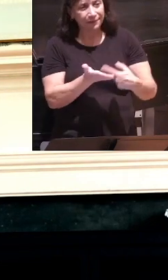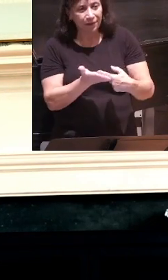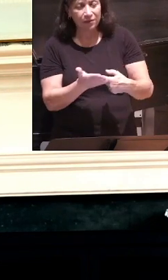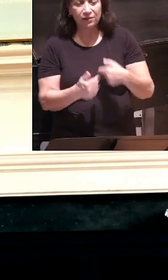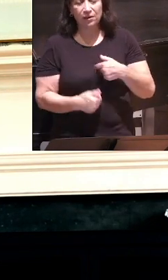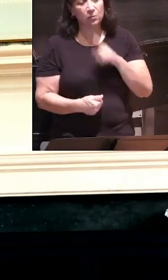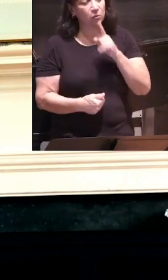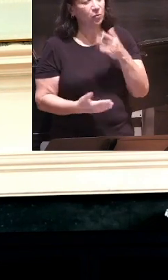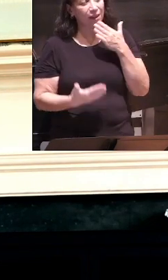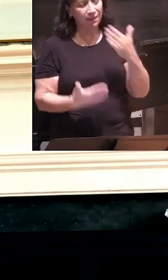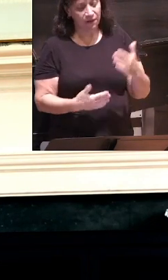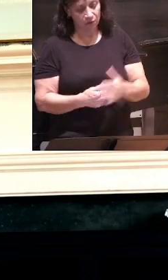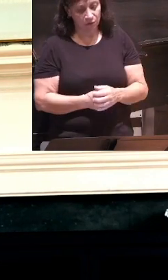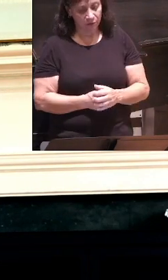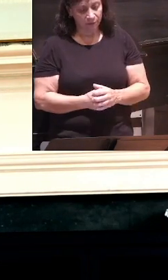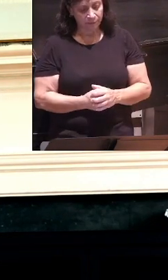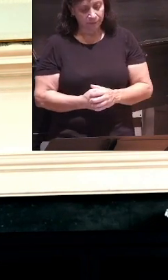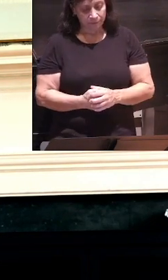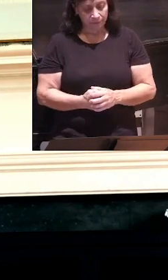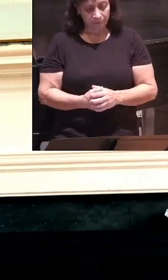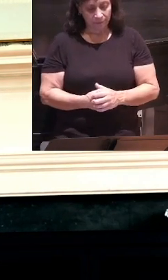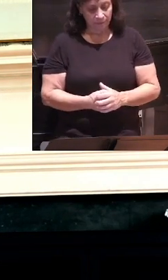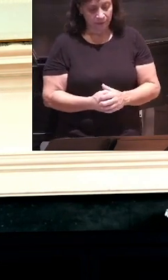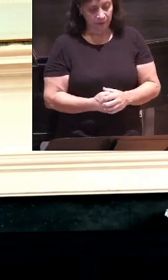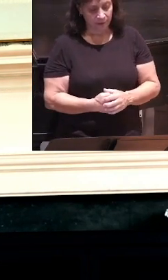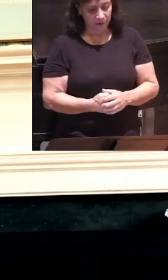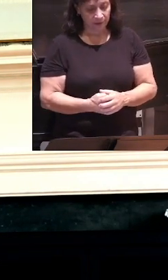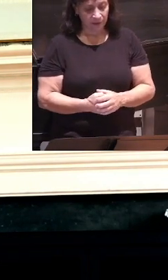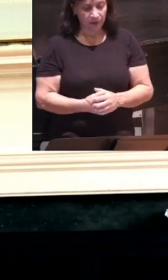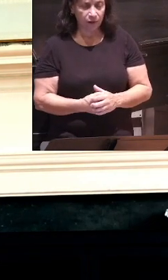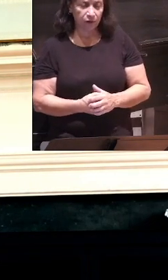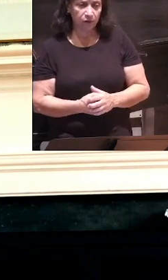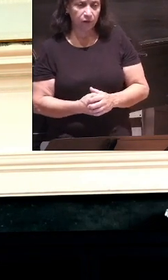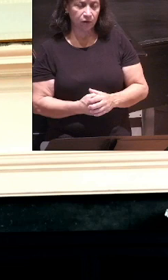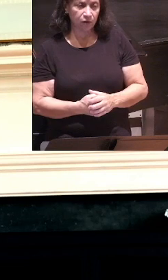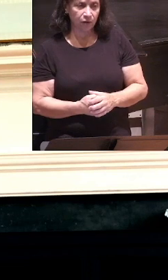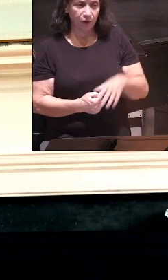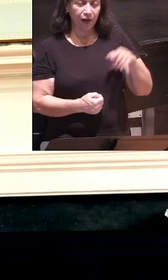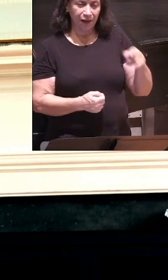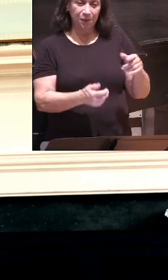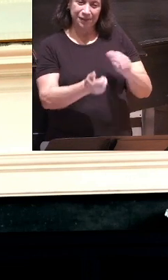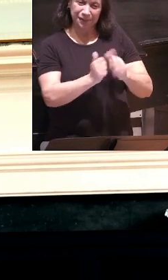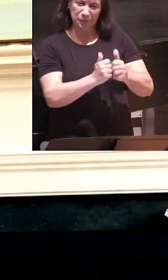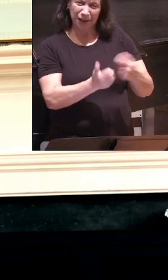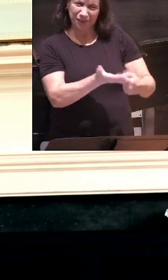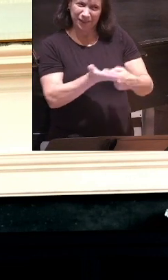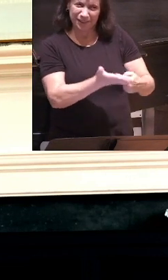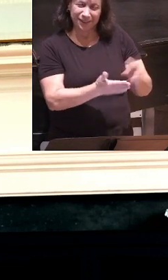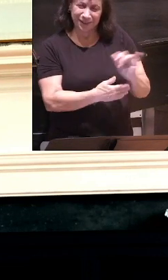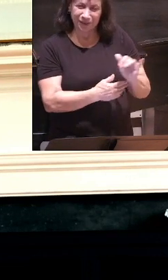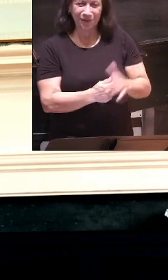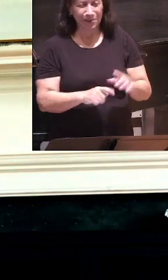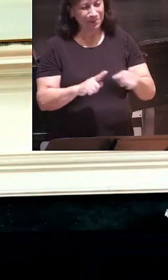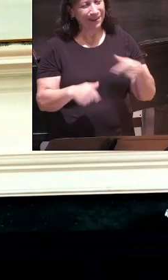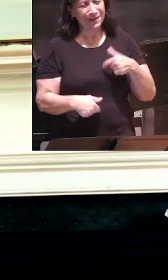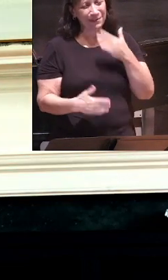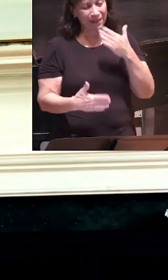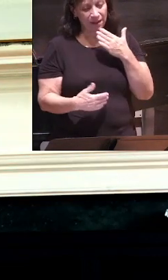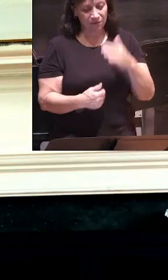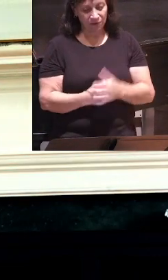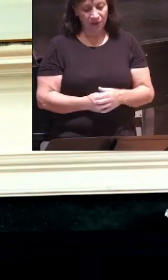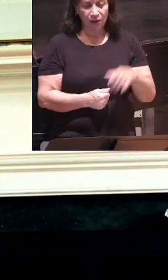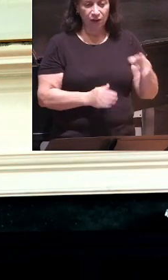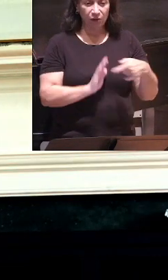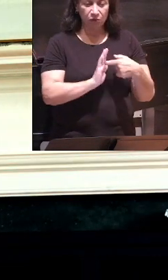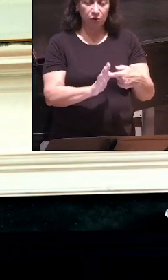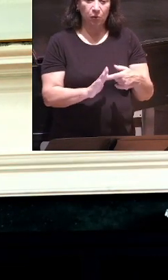Four. Like, you did not get an easy setup for kids, but you loved us dearly and loved my mom. And you taught me it's